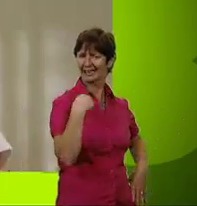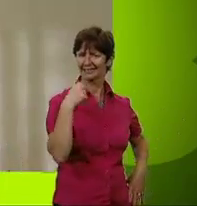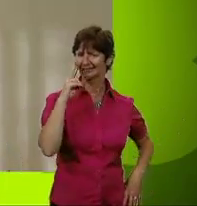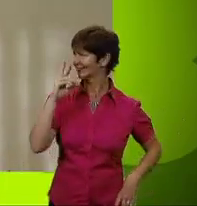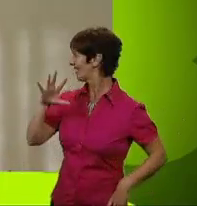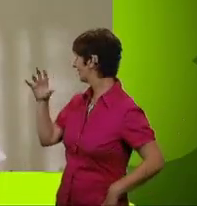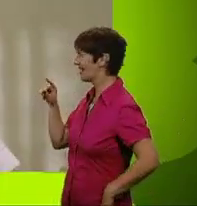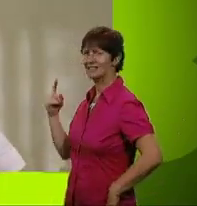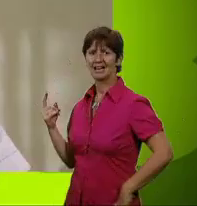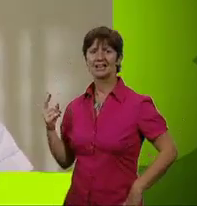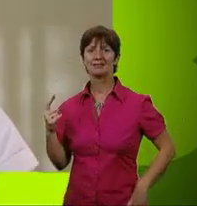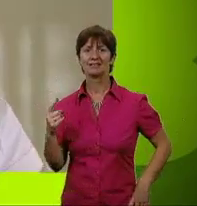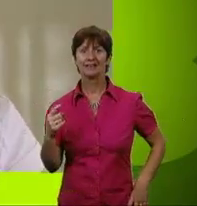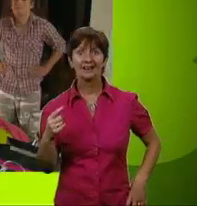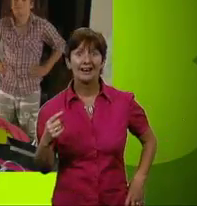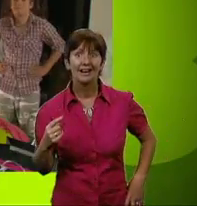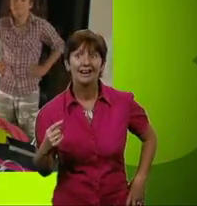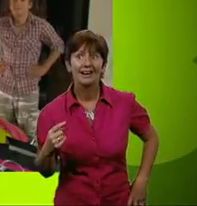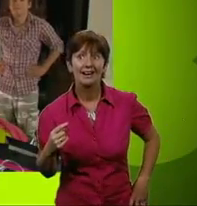seeing everything for the first time.